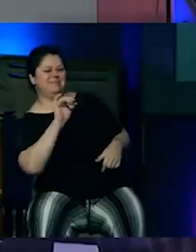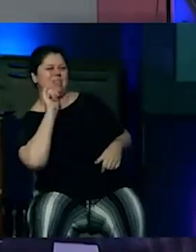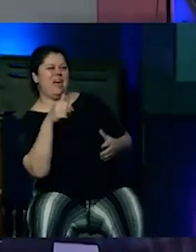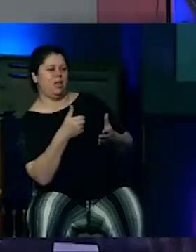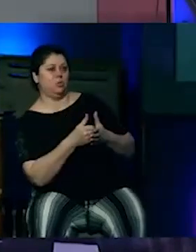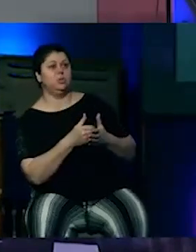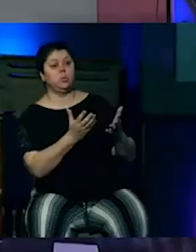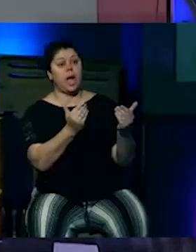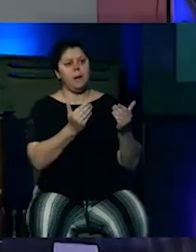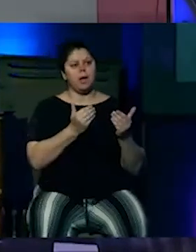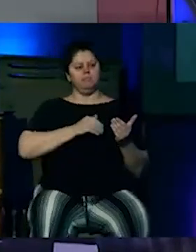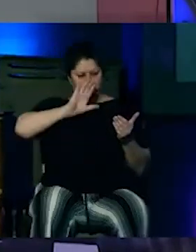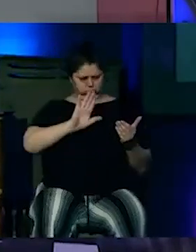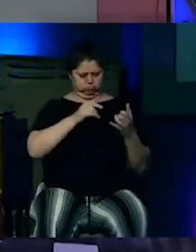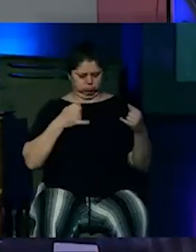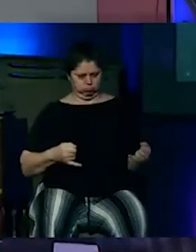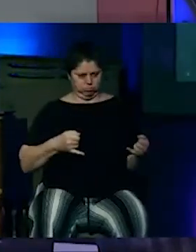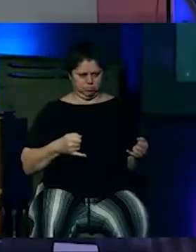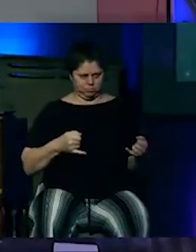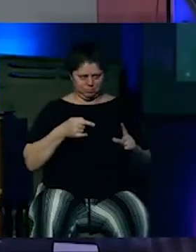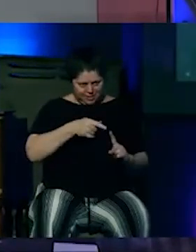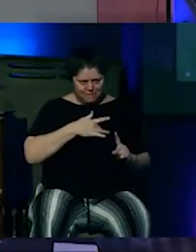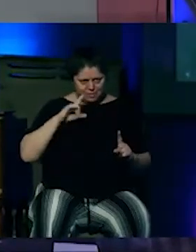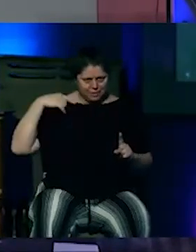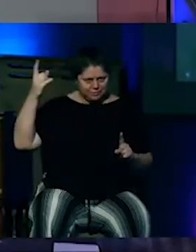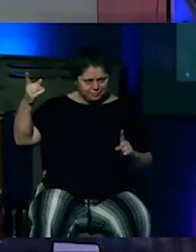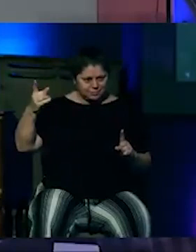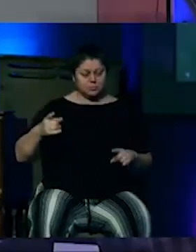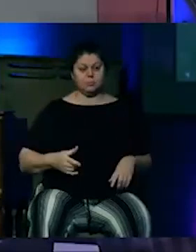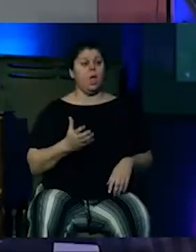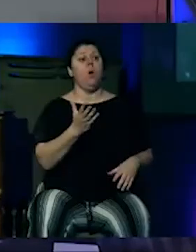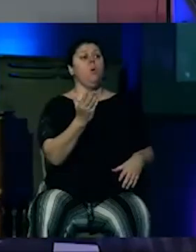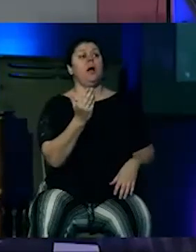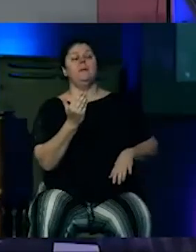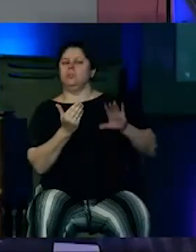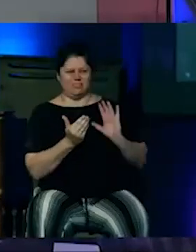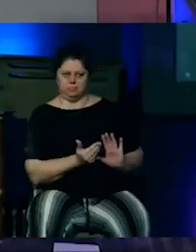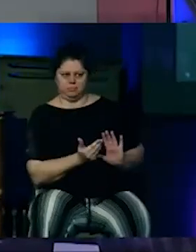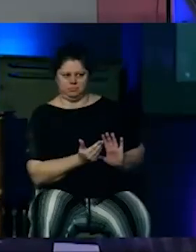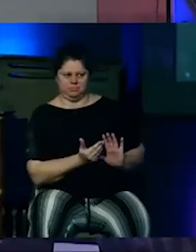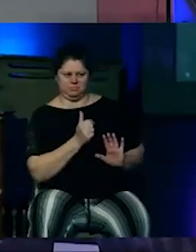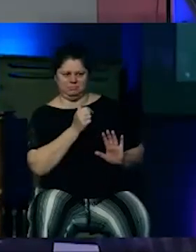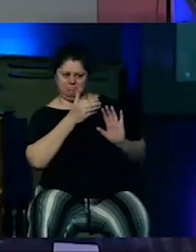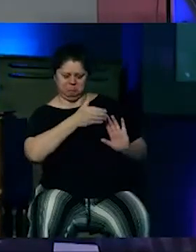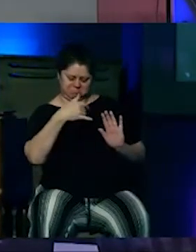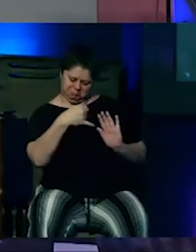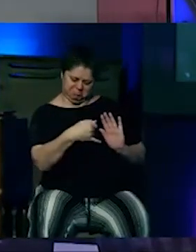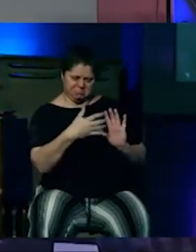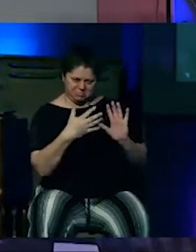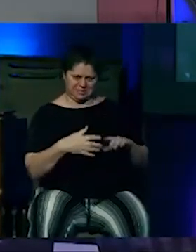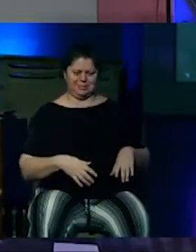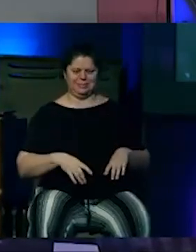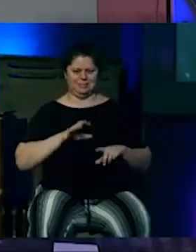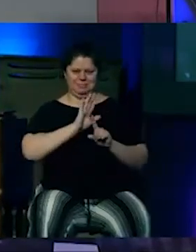here. He felt that his whole life, everyone say, oh, come close. Oh, no, but not that close. Stay away. And